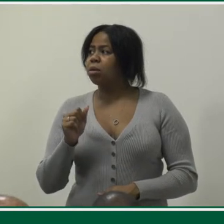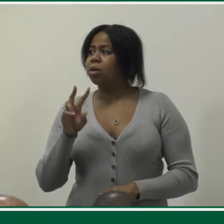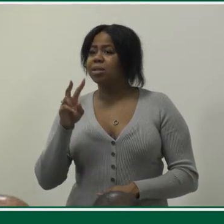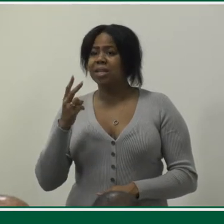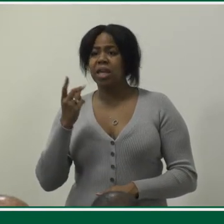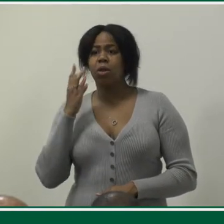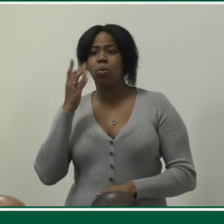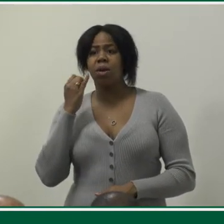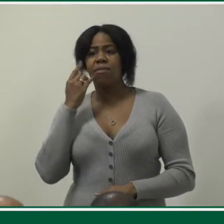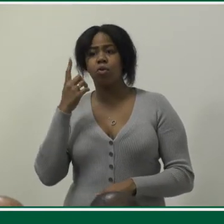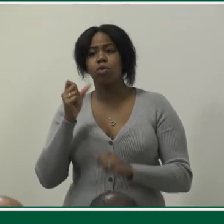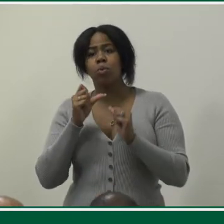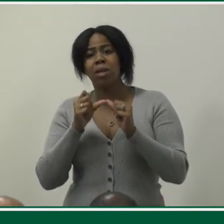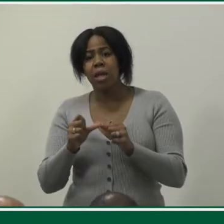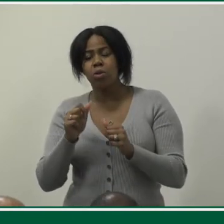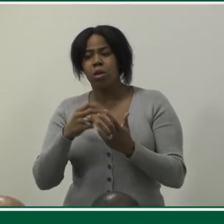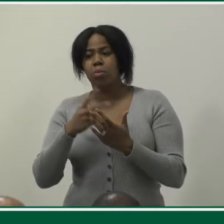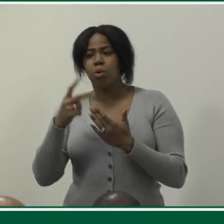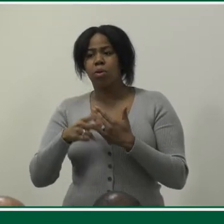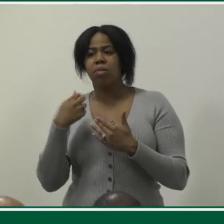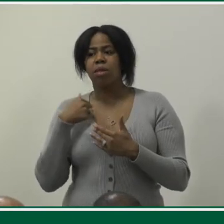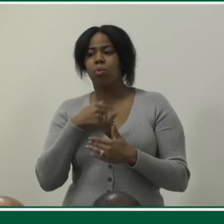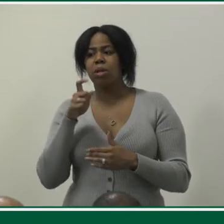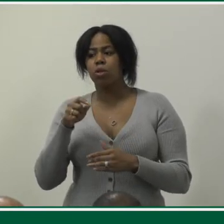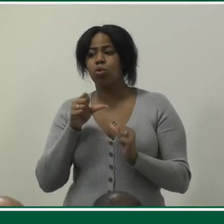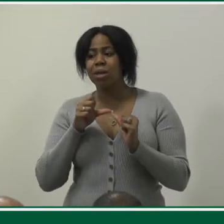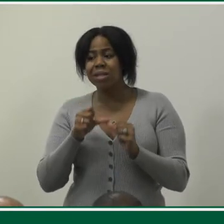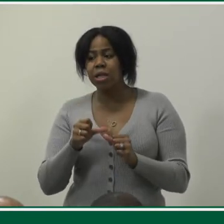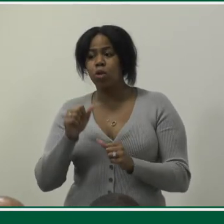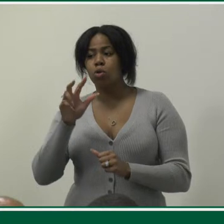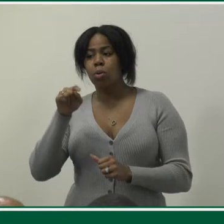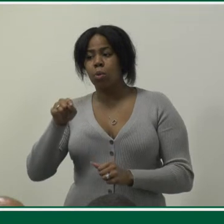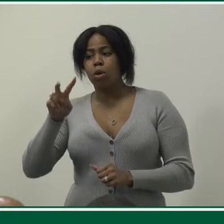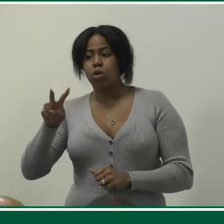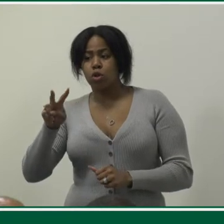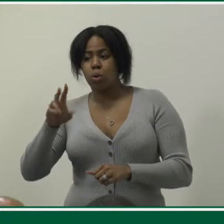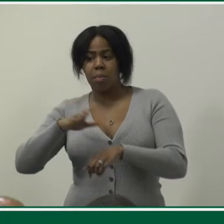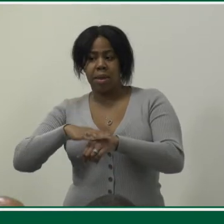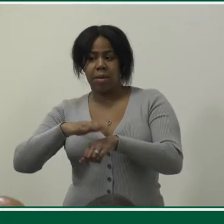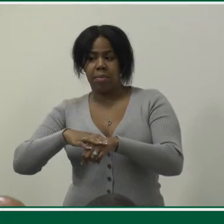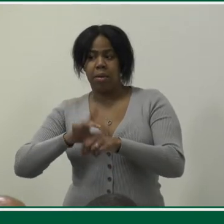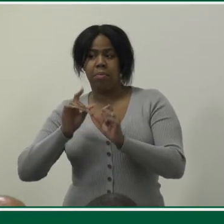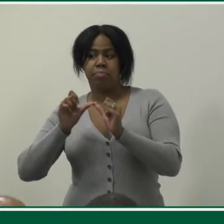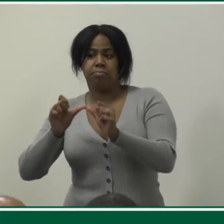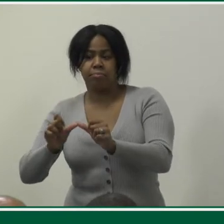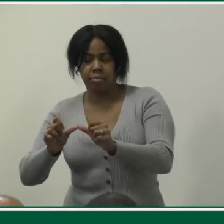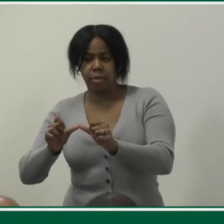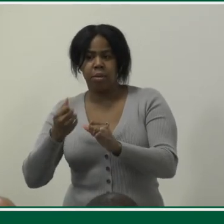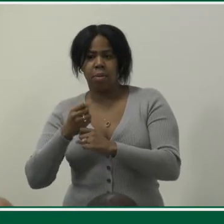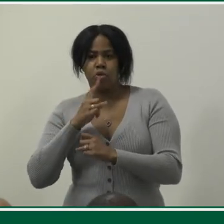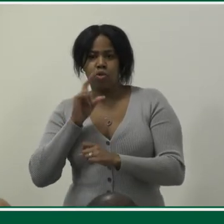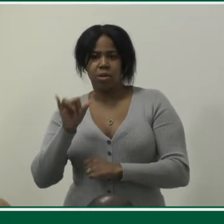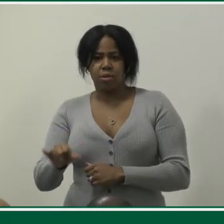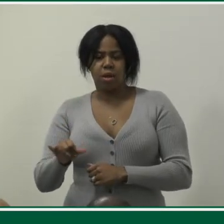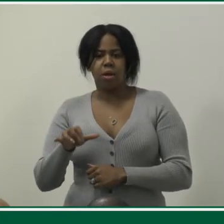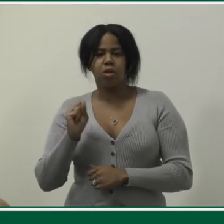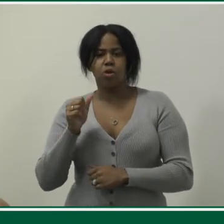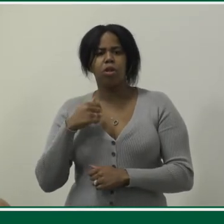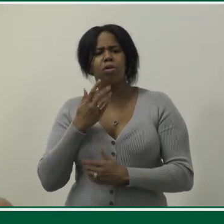continuing the program, we need you to maintain a 3.2 GPA, and our staff can talk to you about what that means, right? So there is some continuation